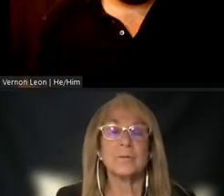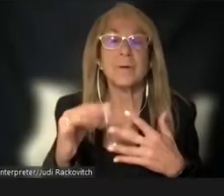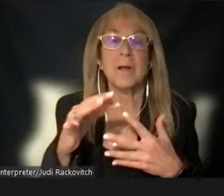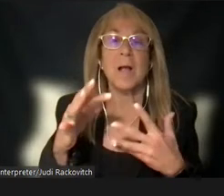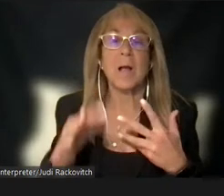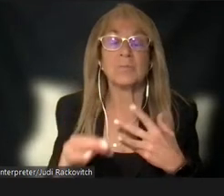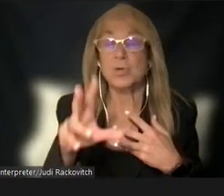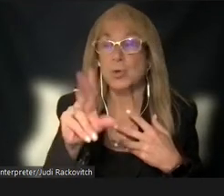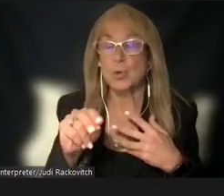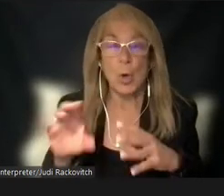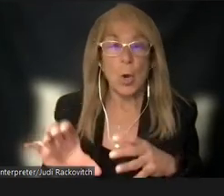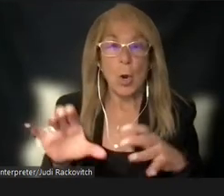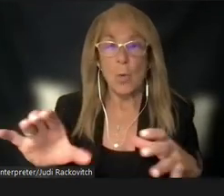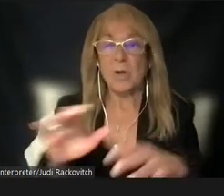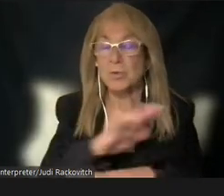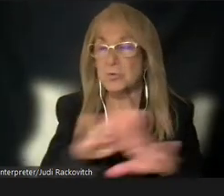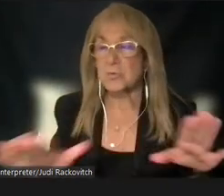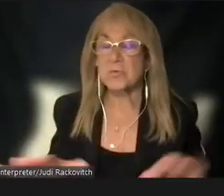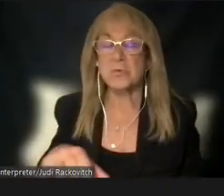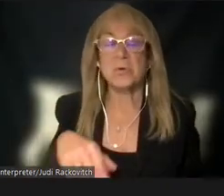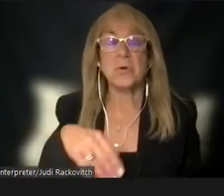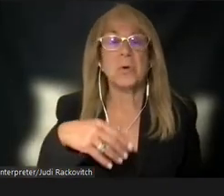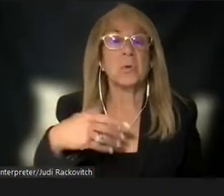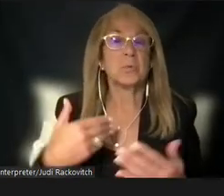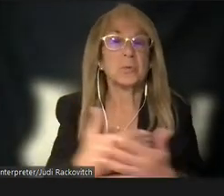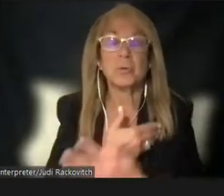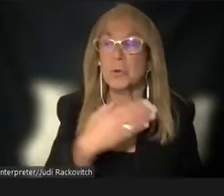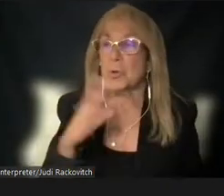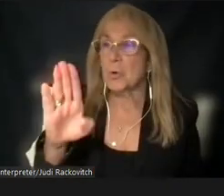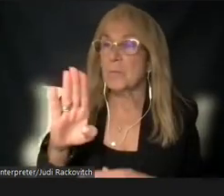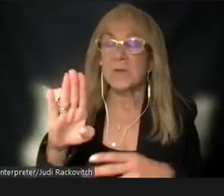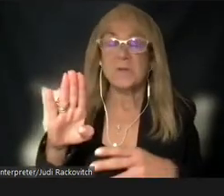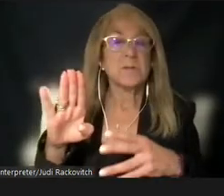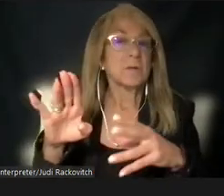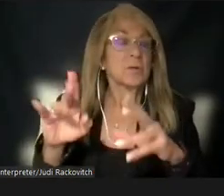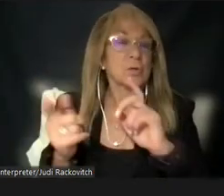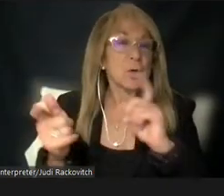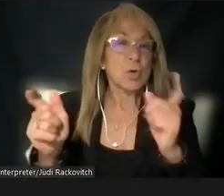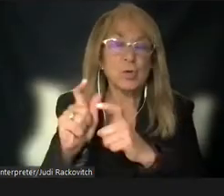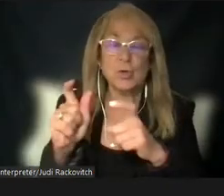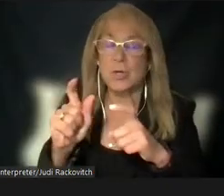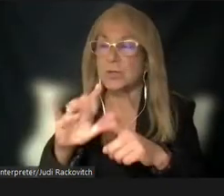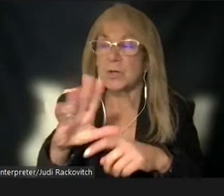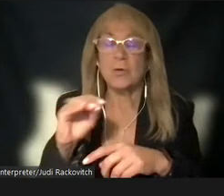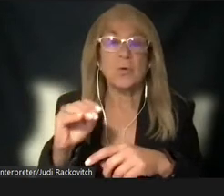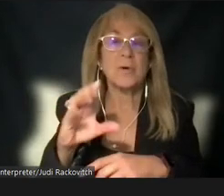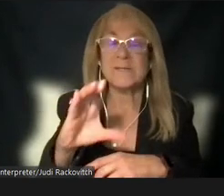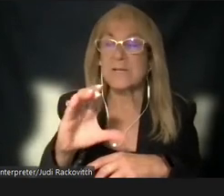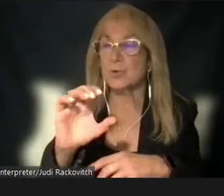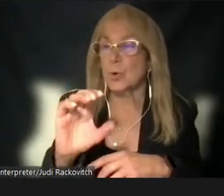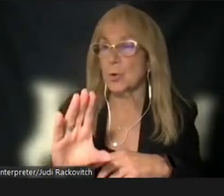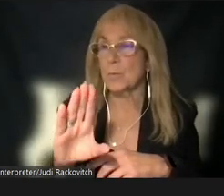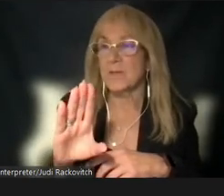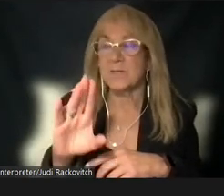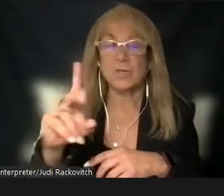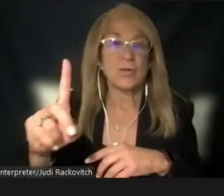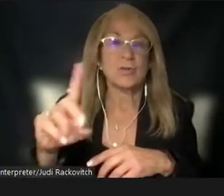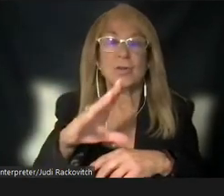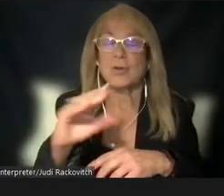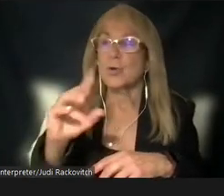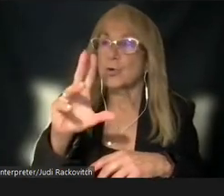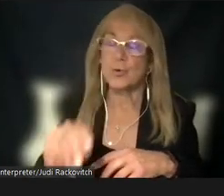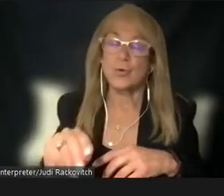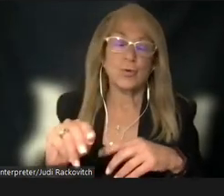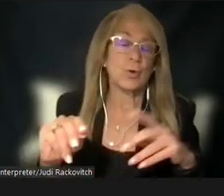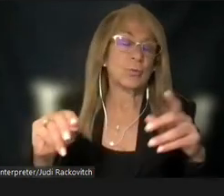Central Business District tolling program, no comprehensive plan to reduce congestion in the Central Business District, and no identified transit capital revenue